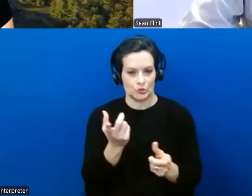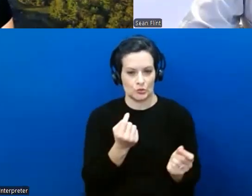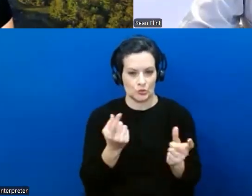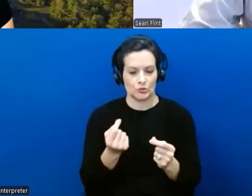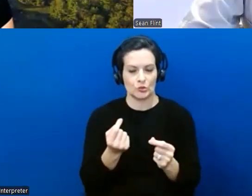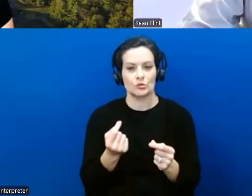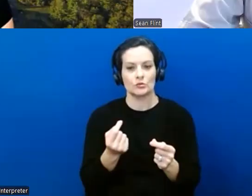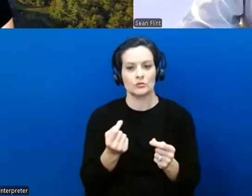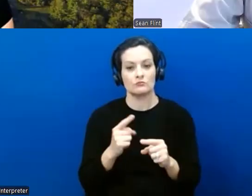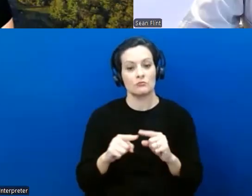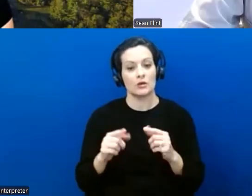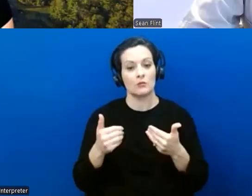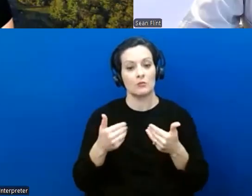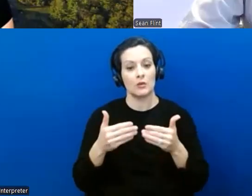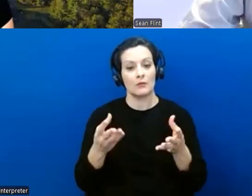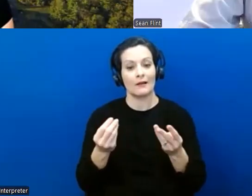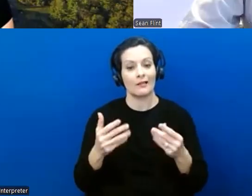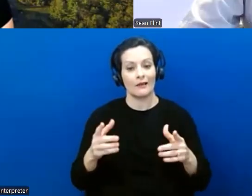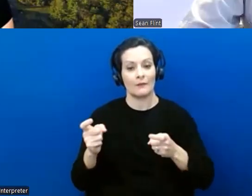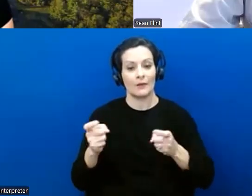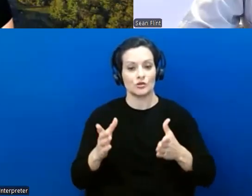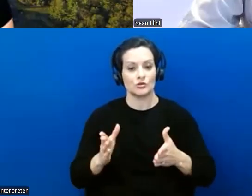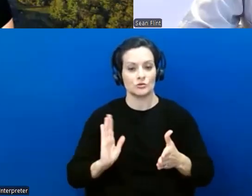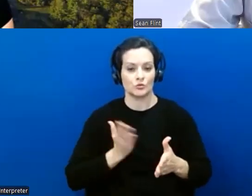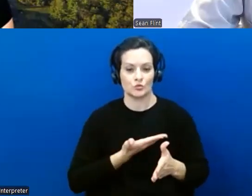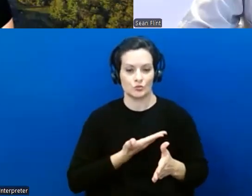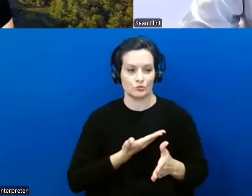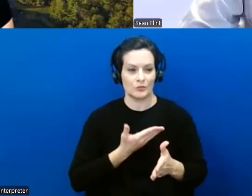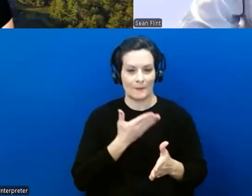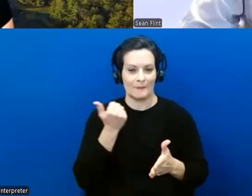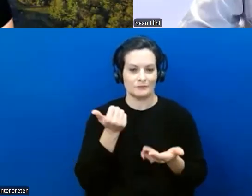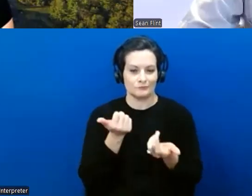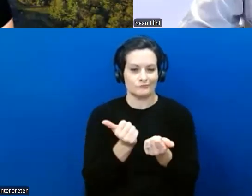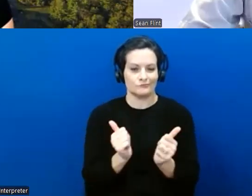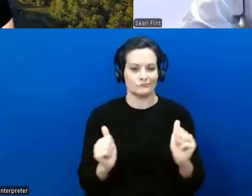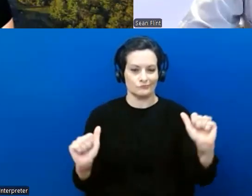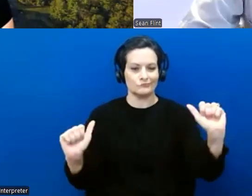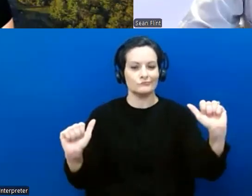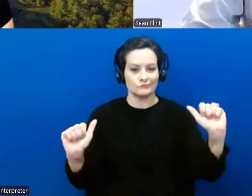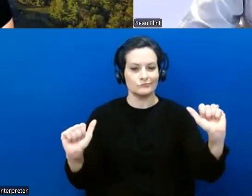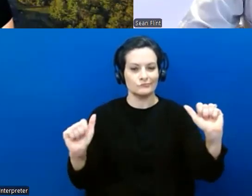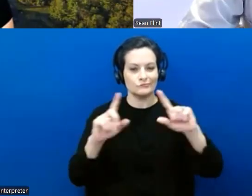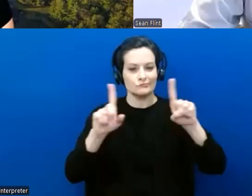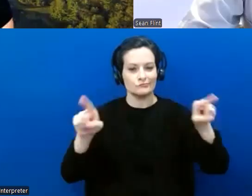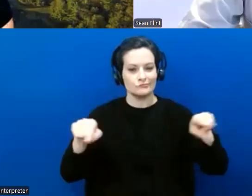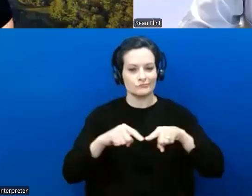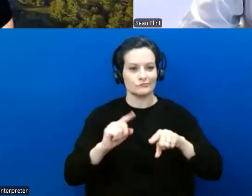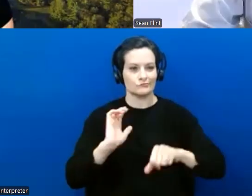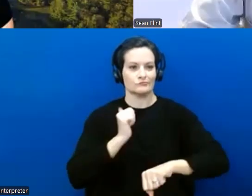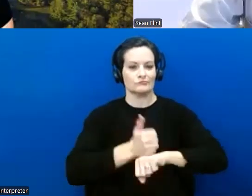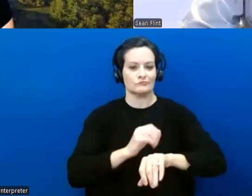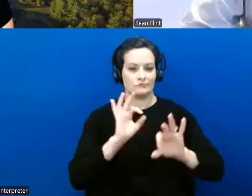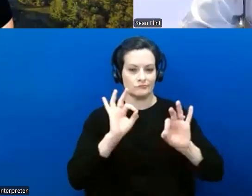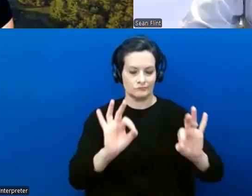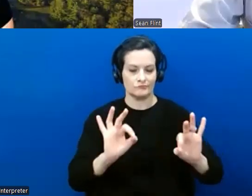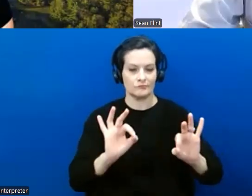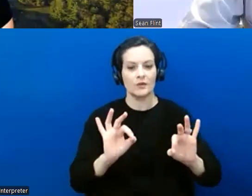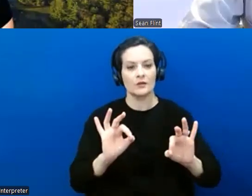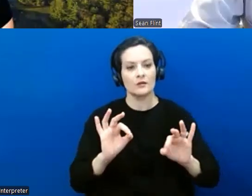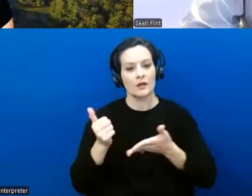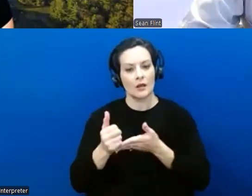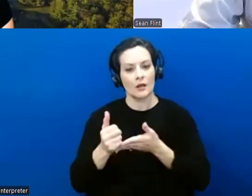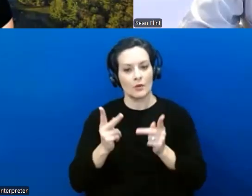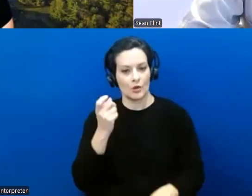as public land managers, we do as best we can with some effective messaging and try to get folks to understand